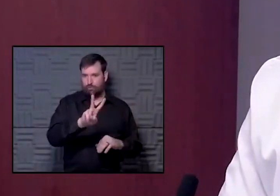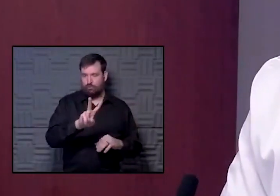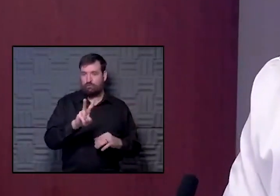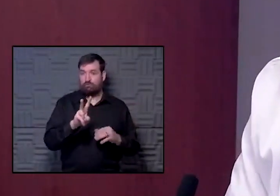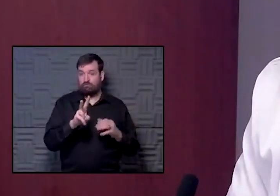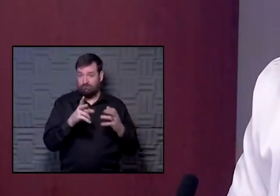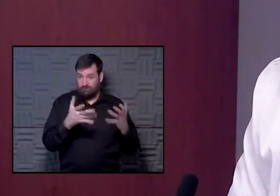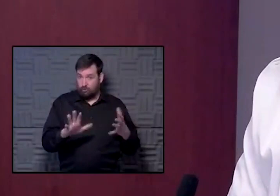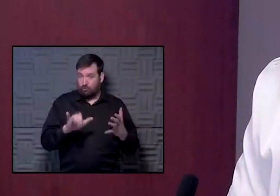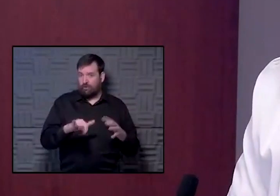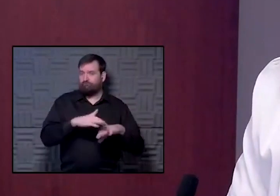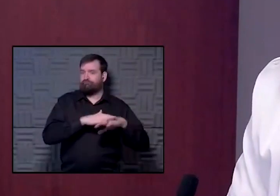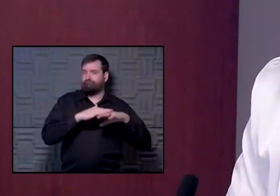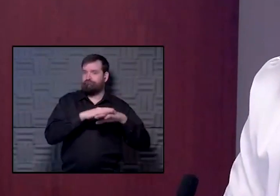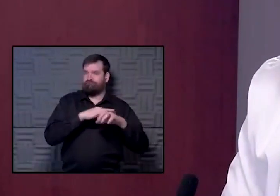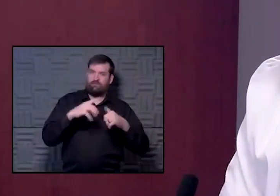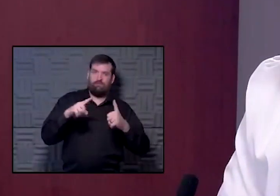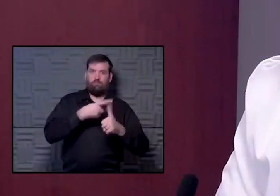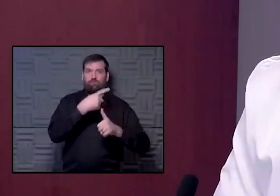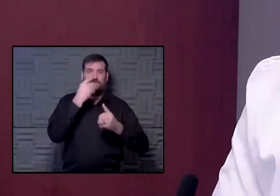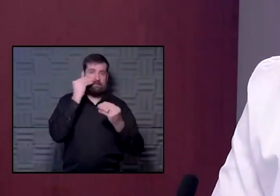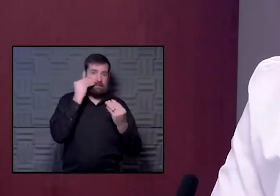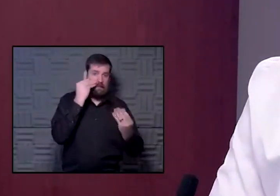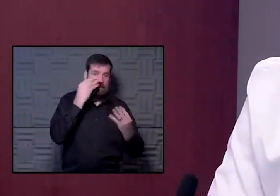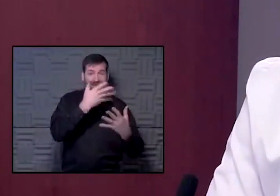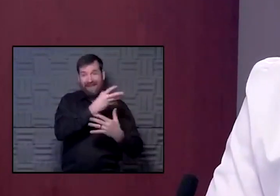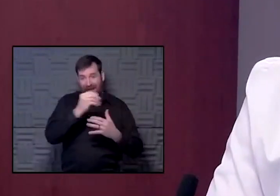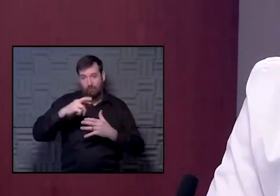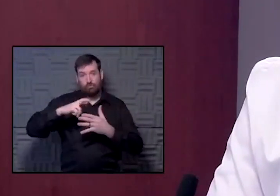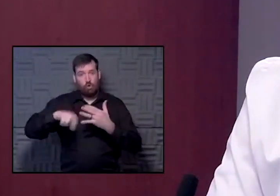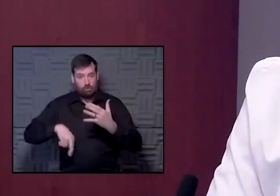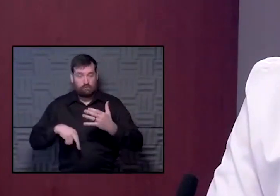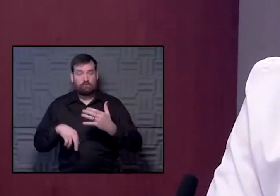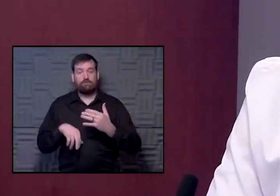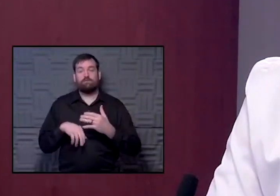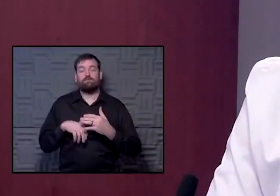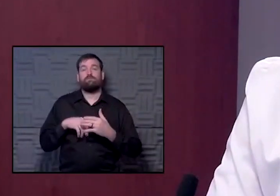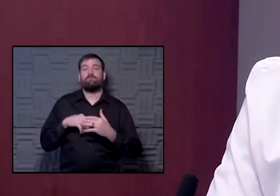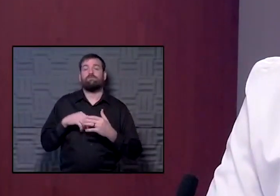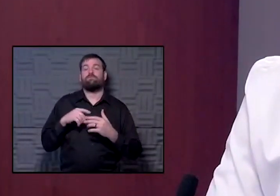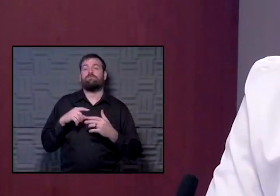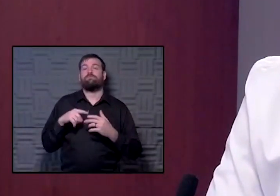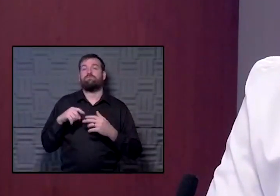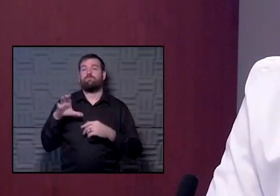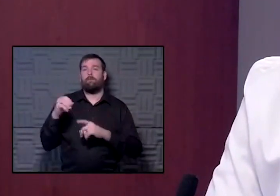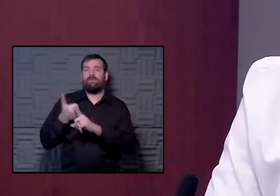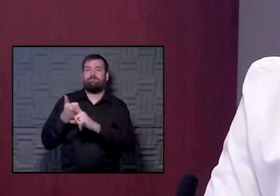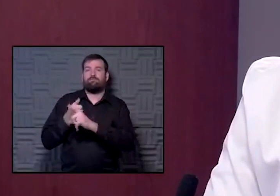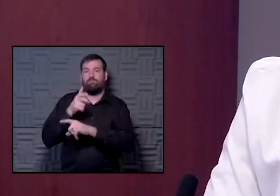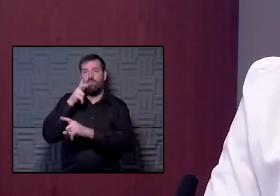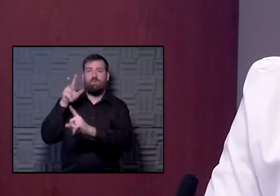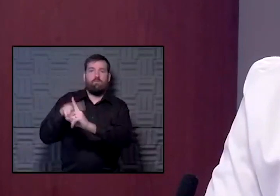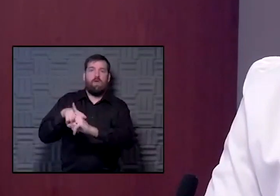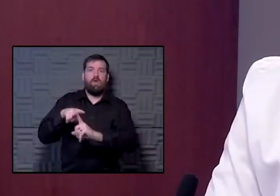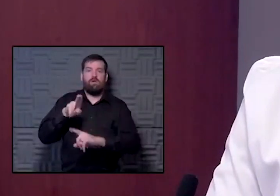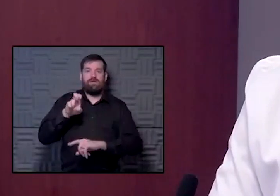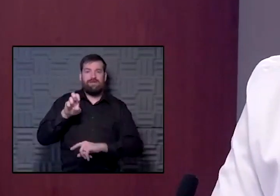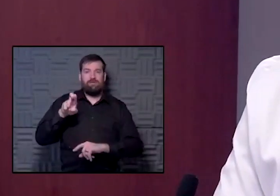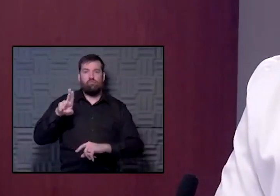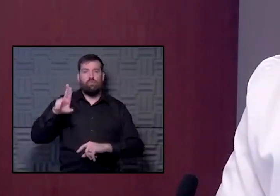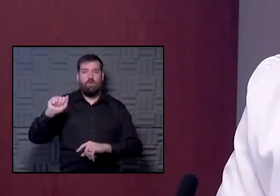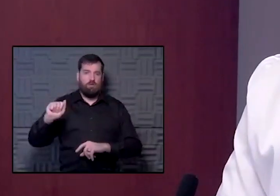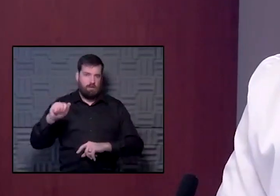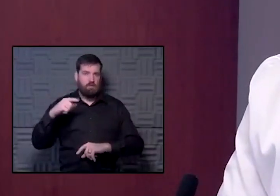have that preliminary data and results from that, then the company will apply for an EUA to the